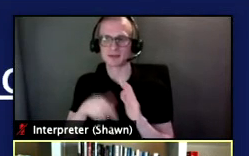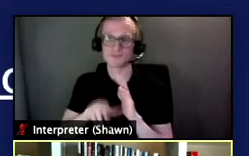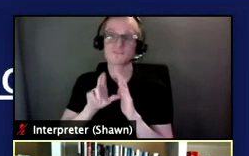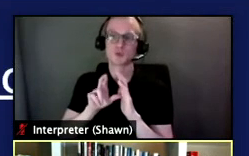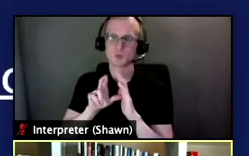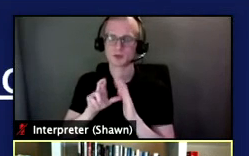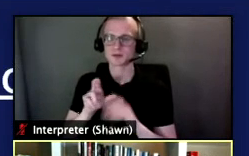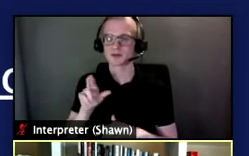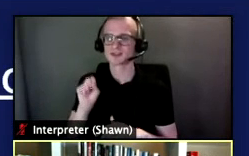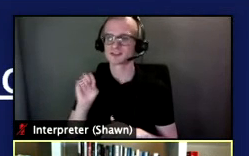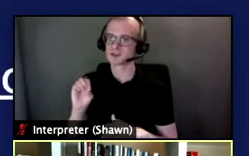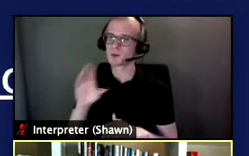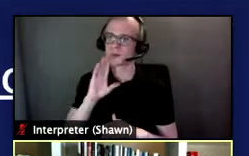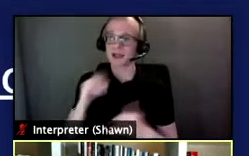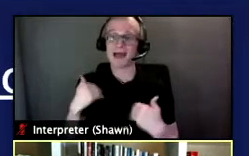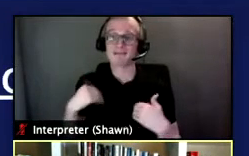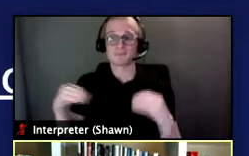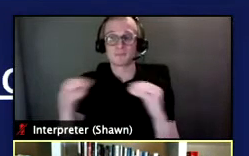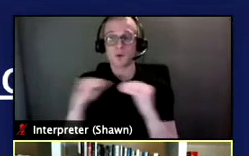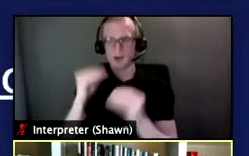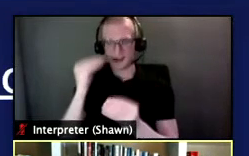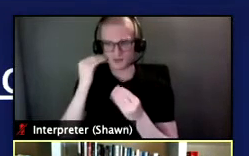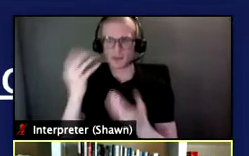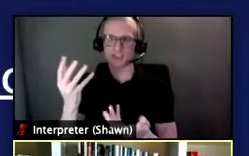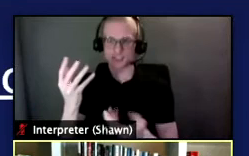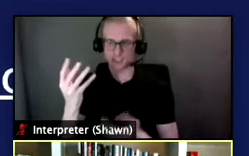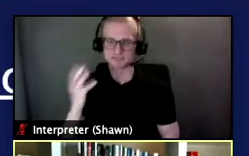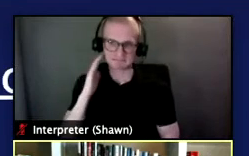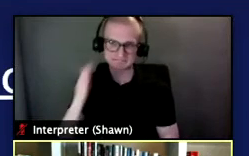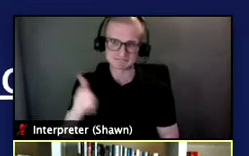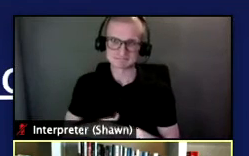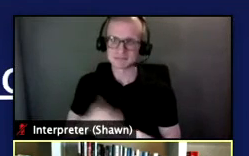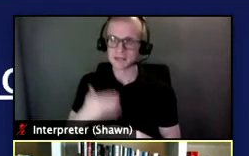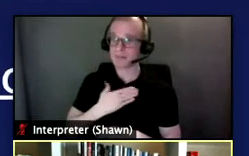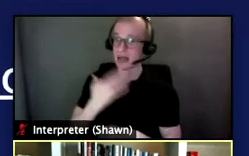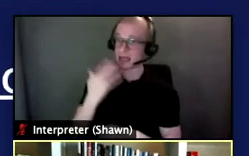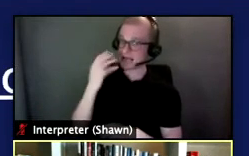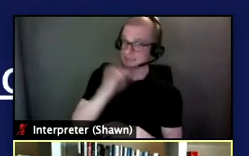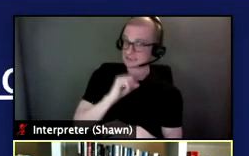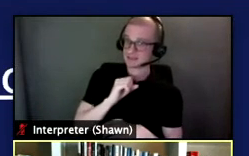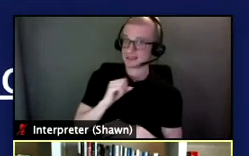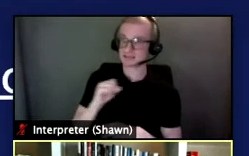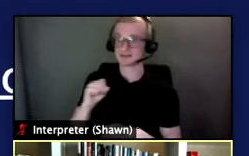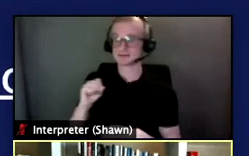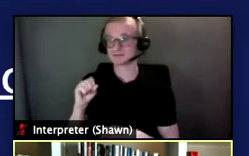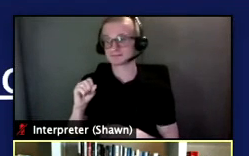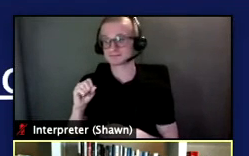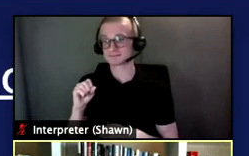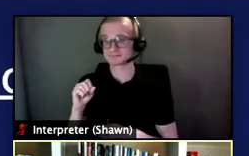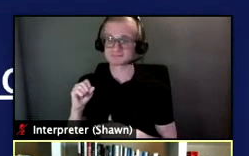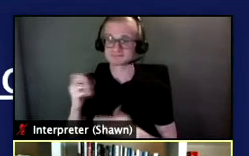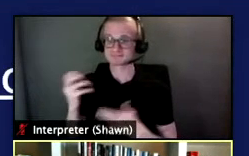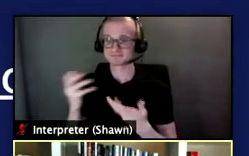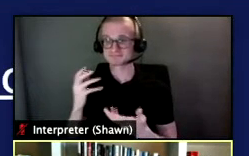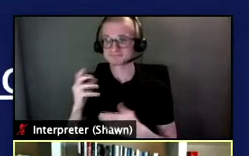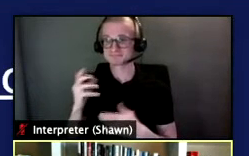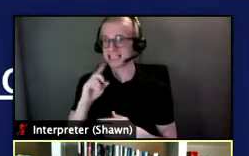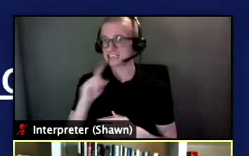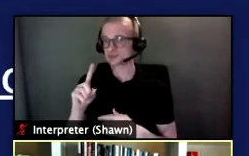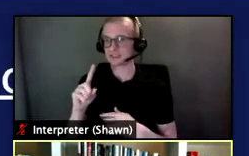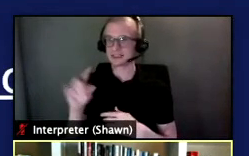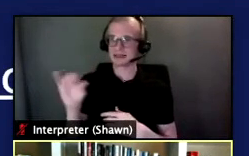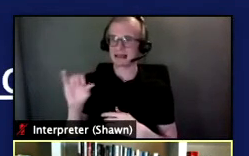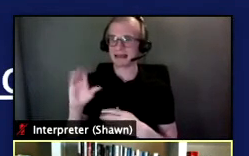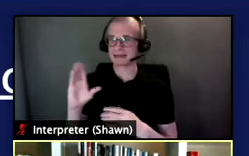come, which means my estimate and Diana's estimate are probably the boundaries of that